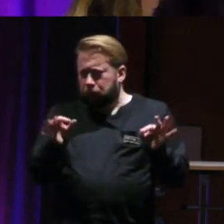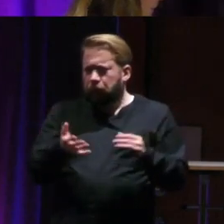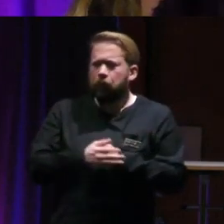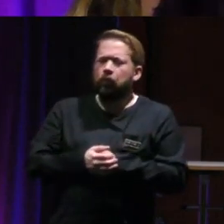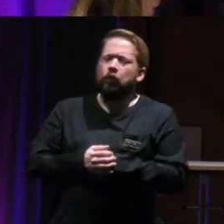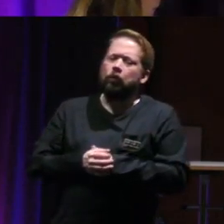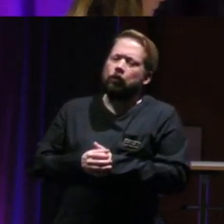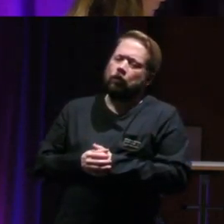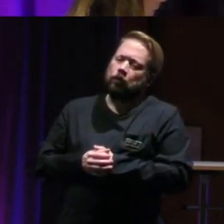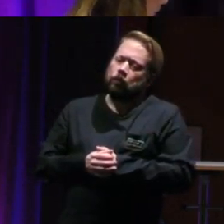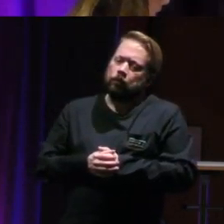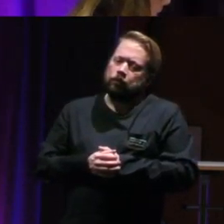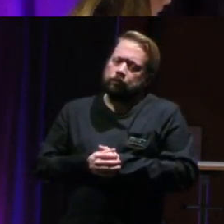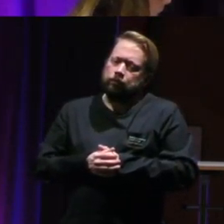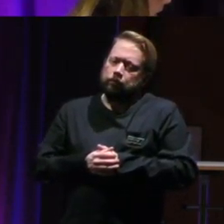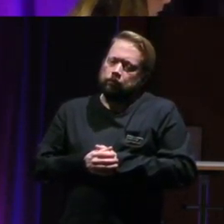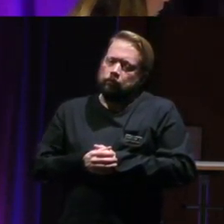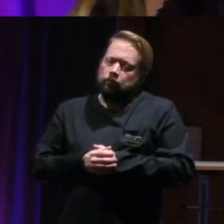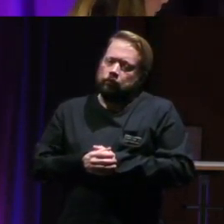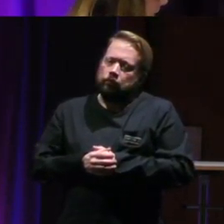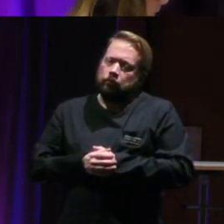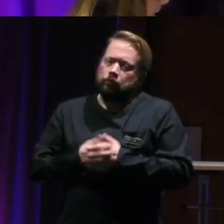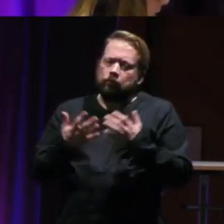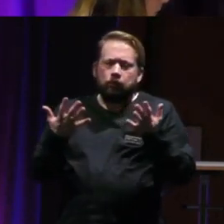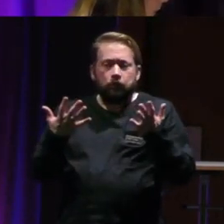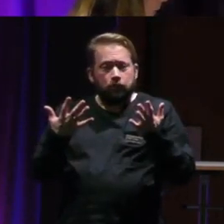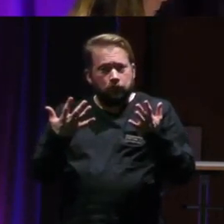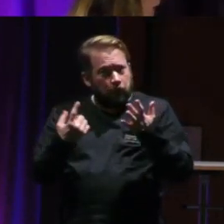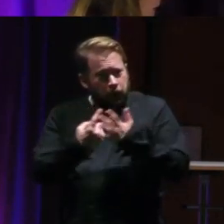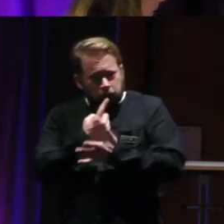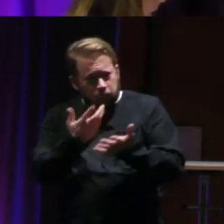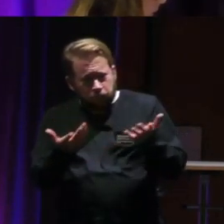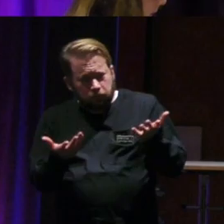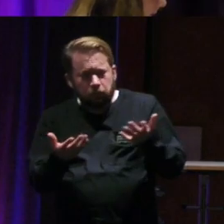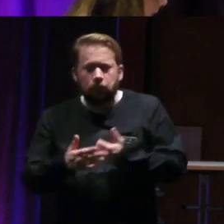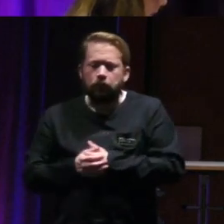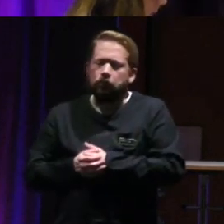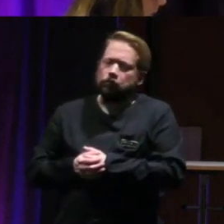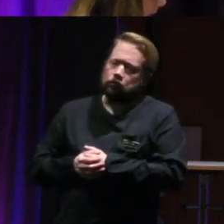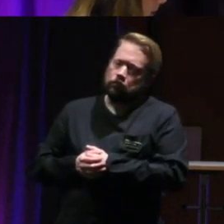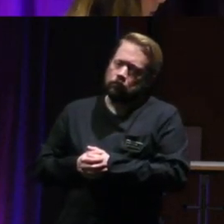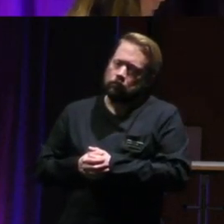from the poisoning. But was it that bad? Or But he's up.